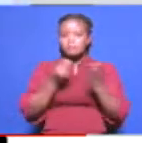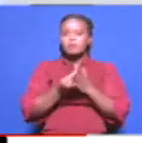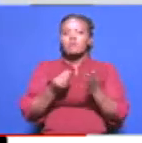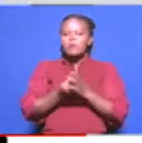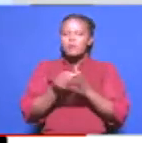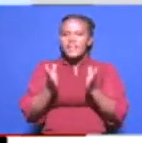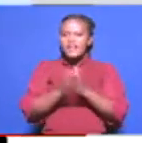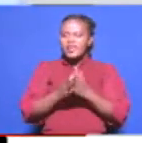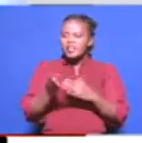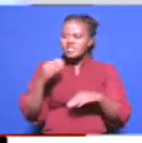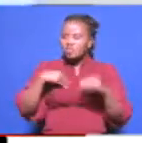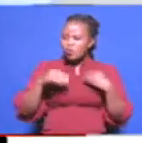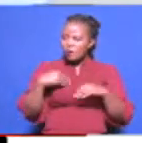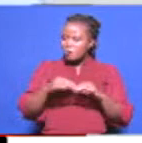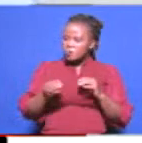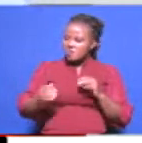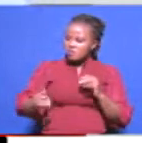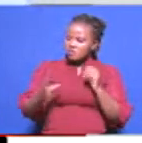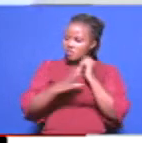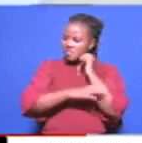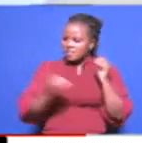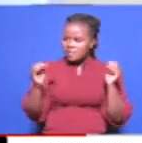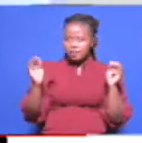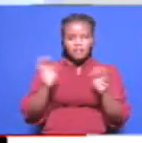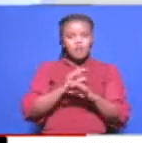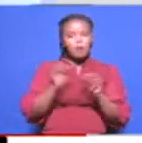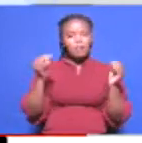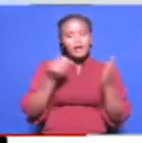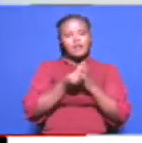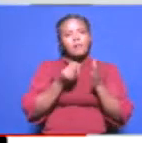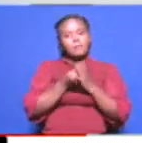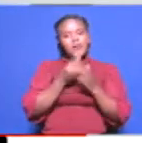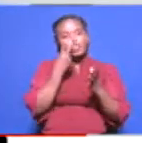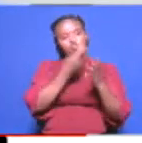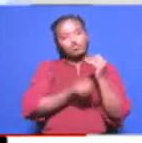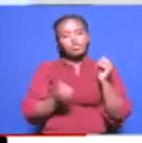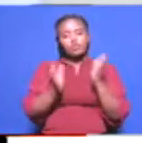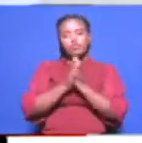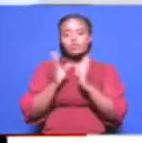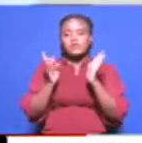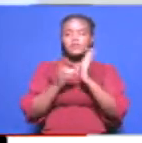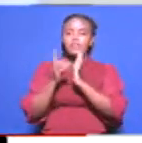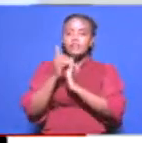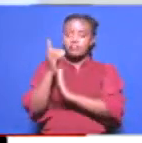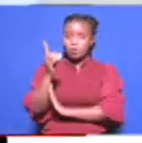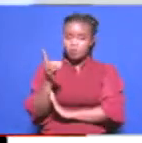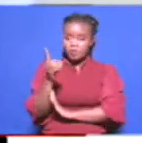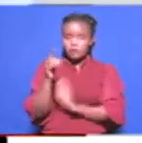tumbo, pesa na utenda kazi. Na Kenya hii